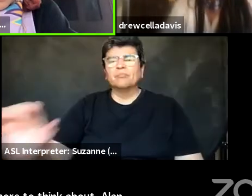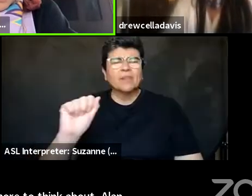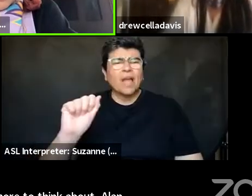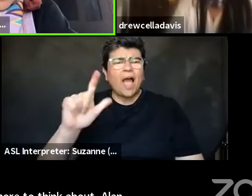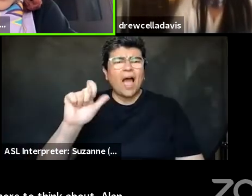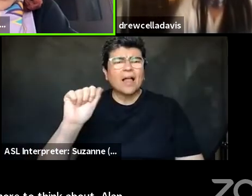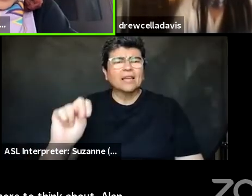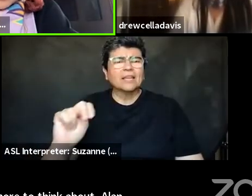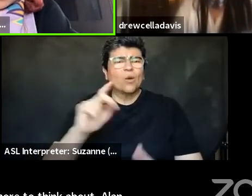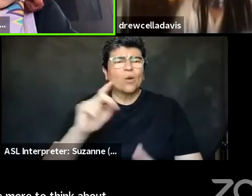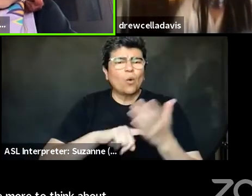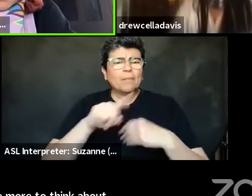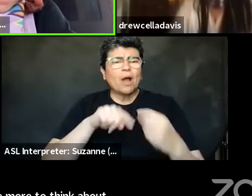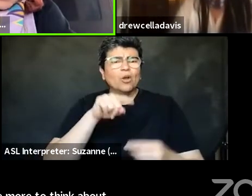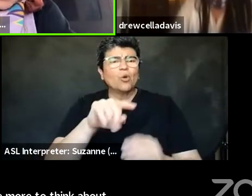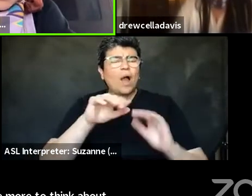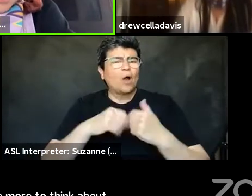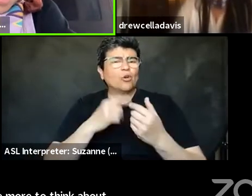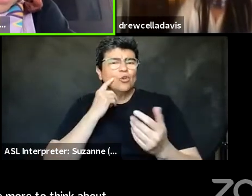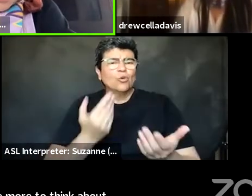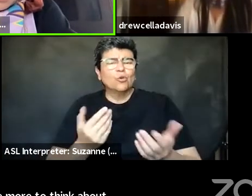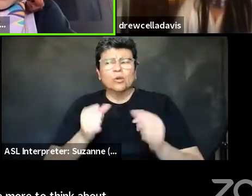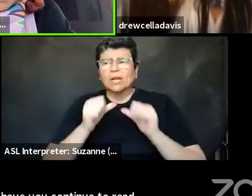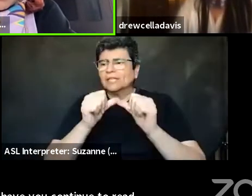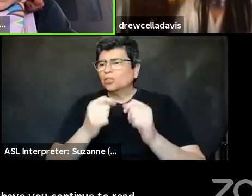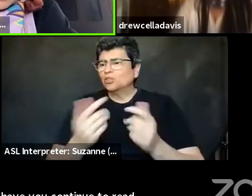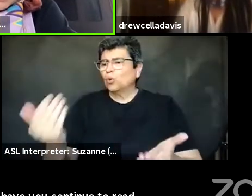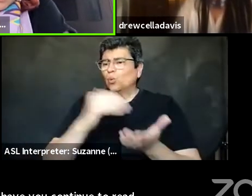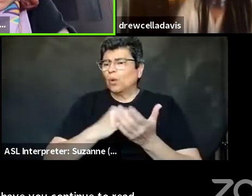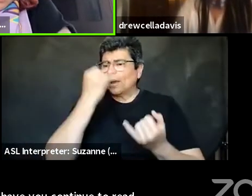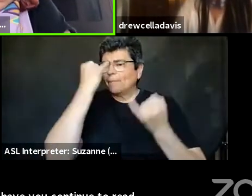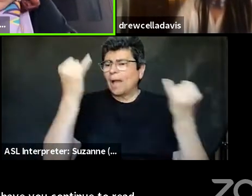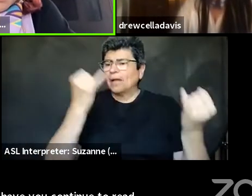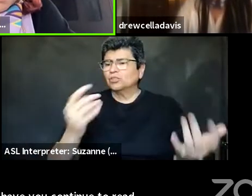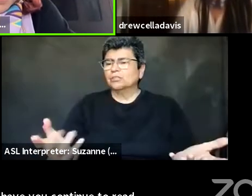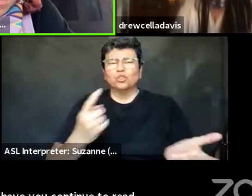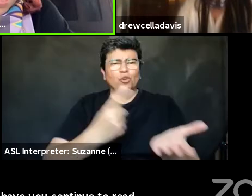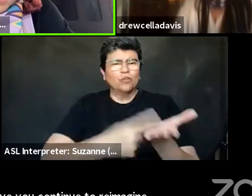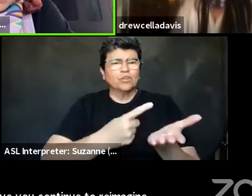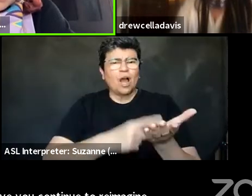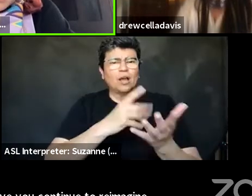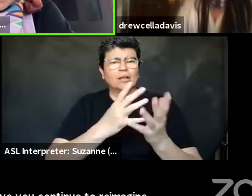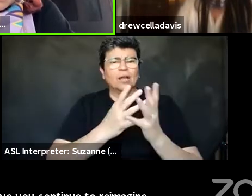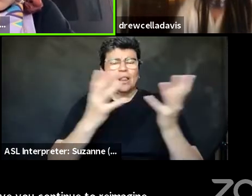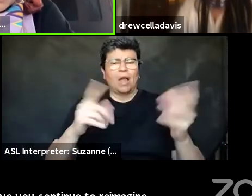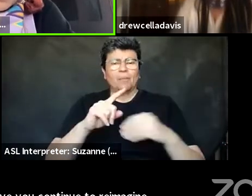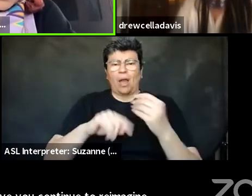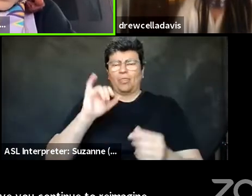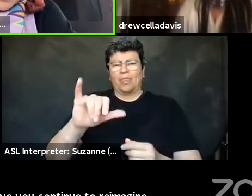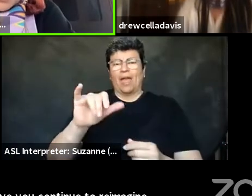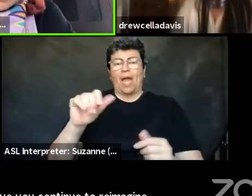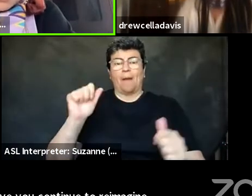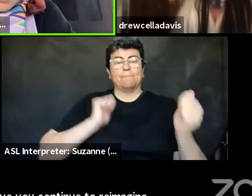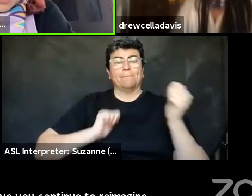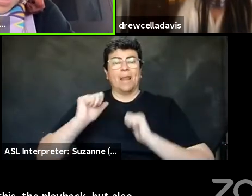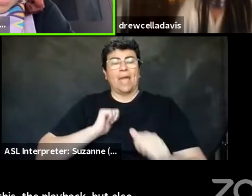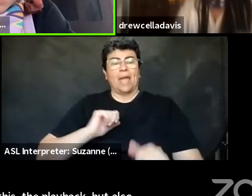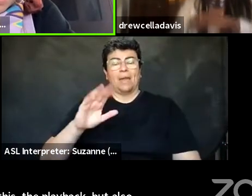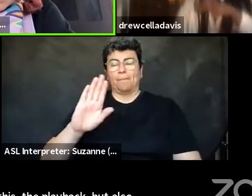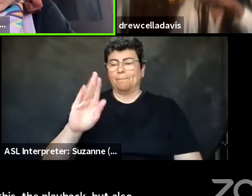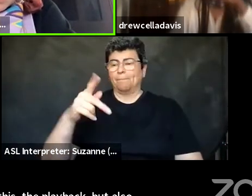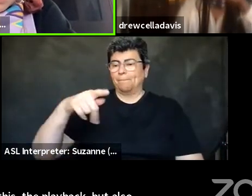you? How have you continued to reimagine? You've talked a lot about this, the playback, but also concerns